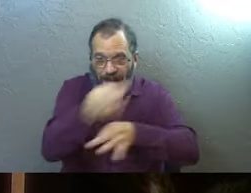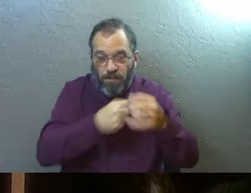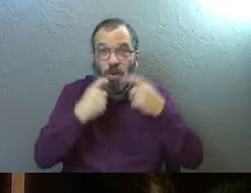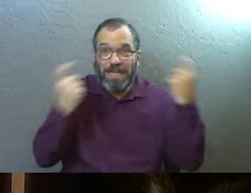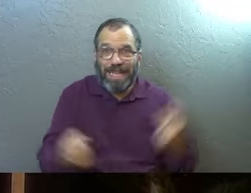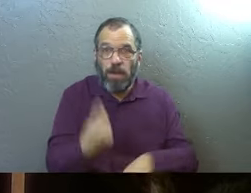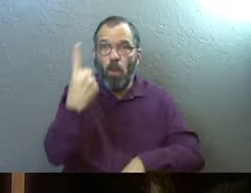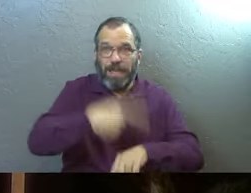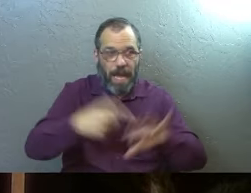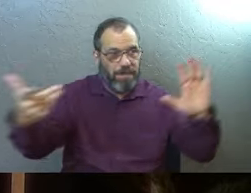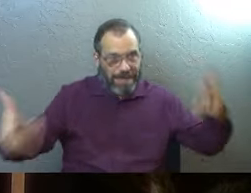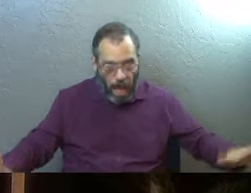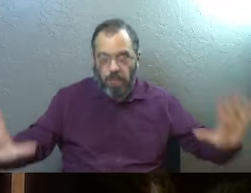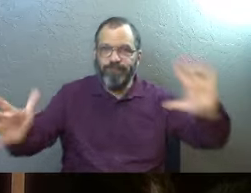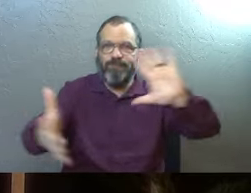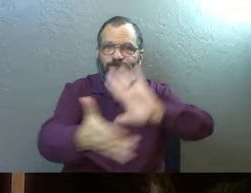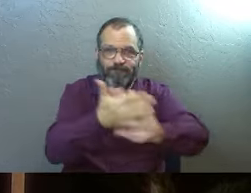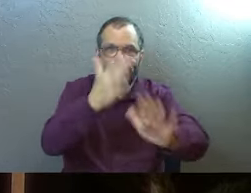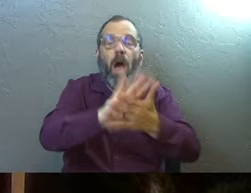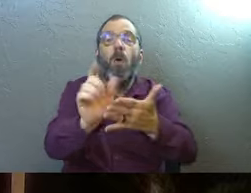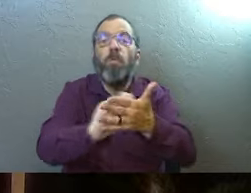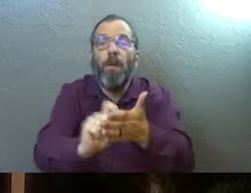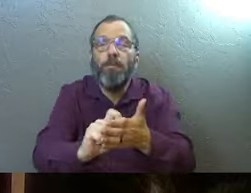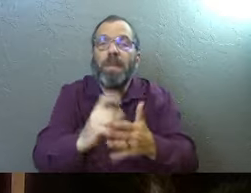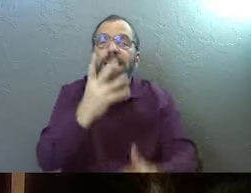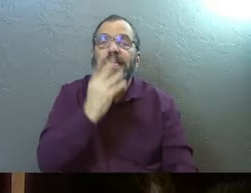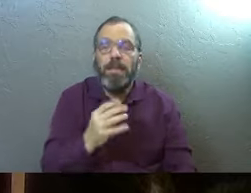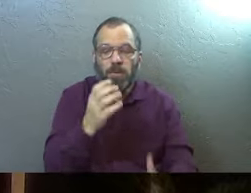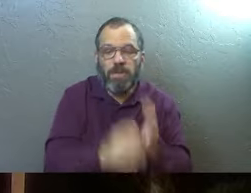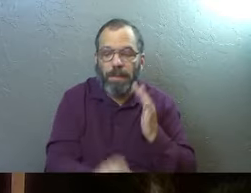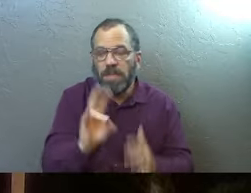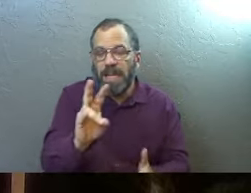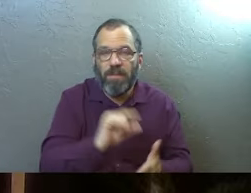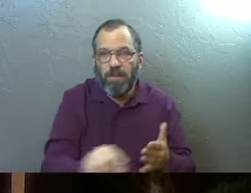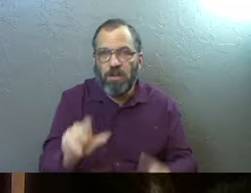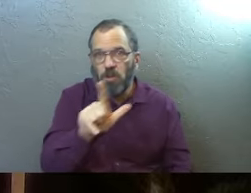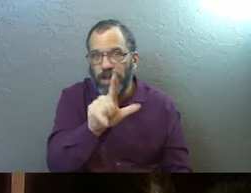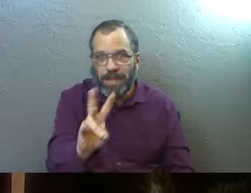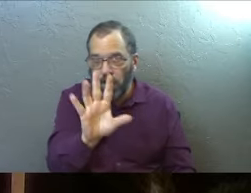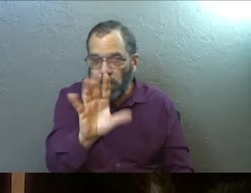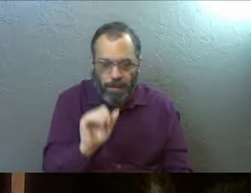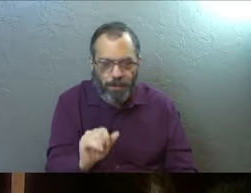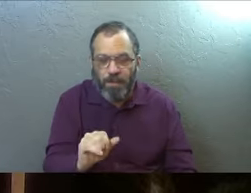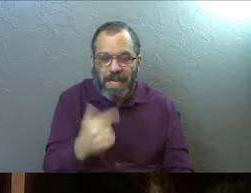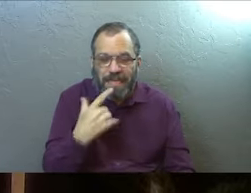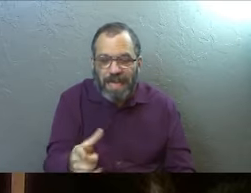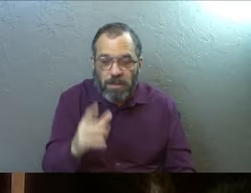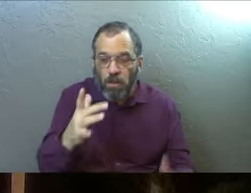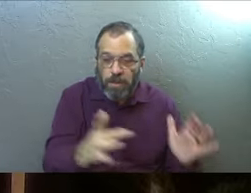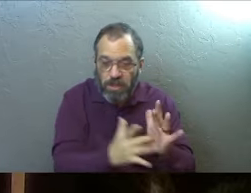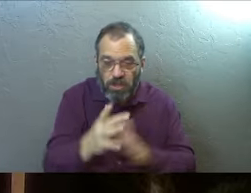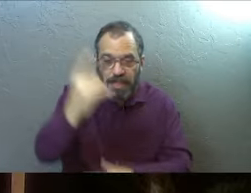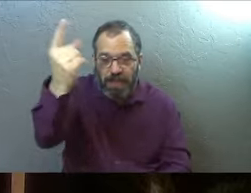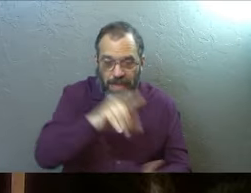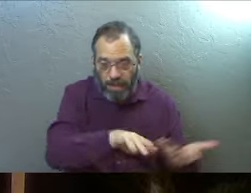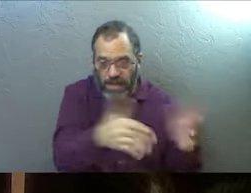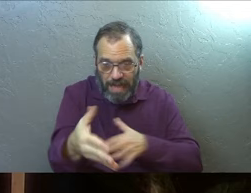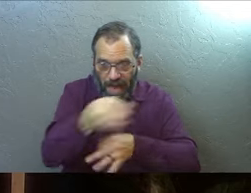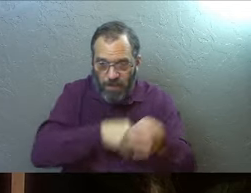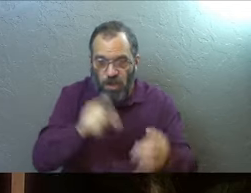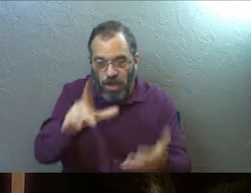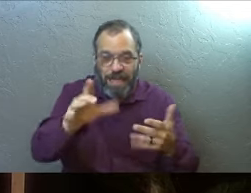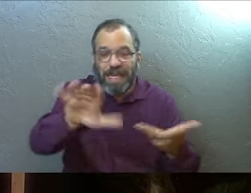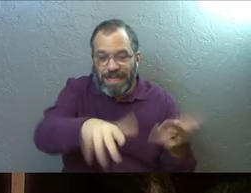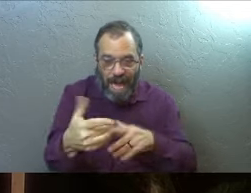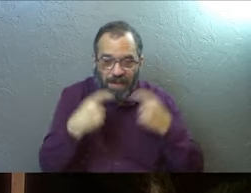sin once for all. This is in, if you're taking notes, Hebrews 7:27. I'm not going to put it on the screens, but it says that when Jesus came to die for you,